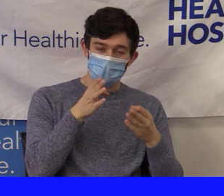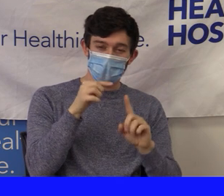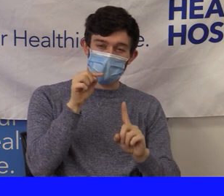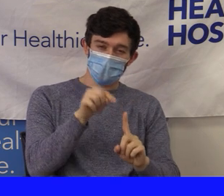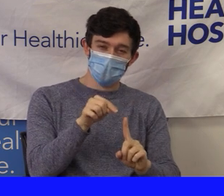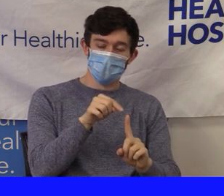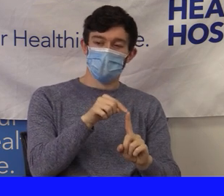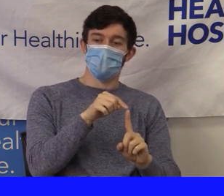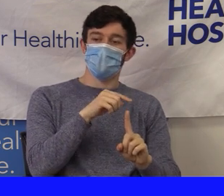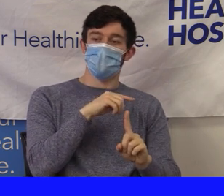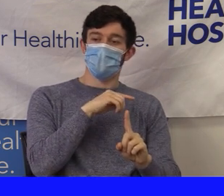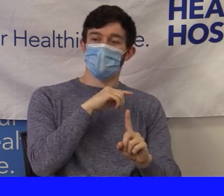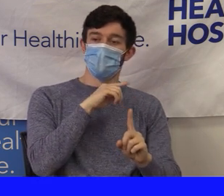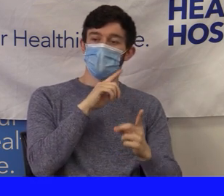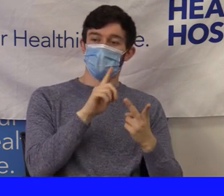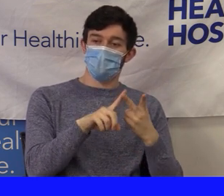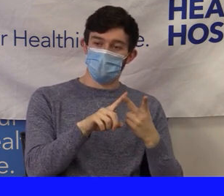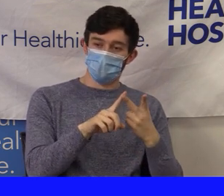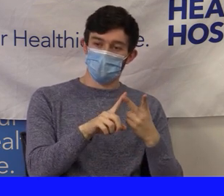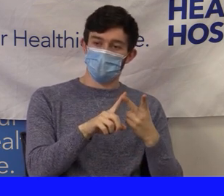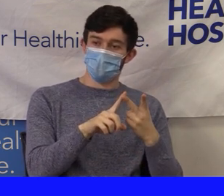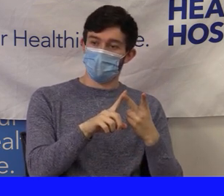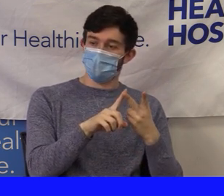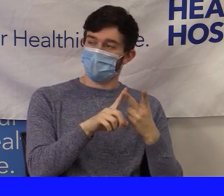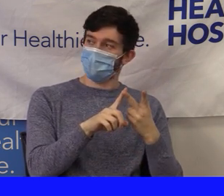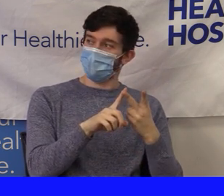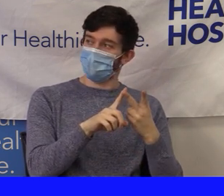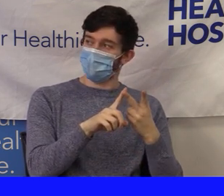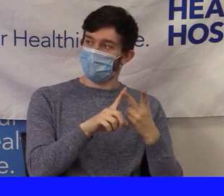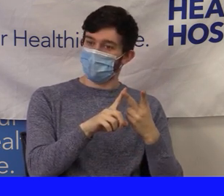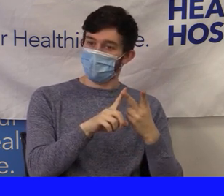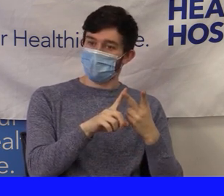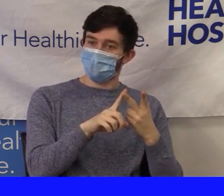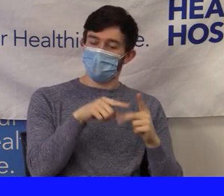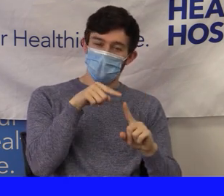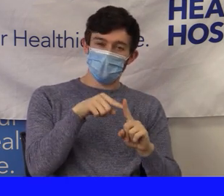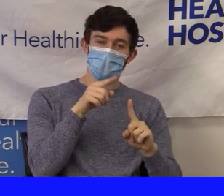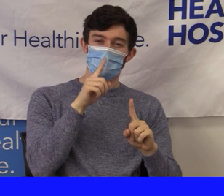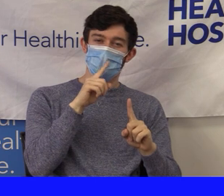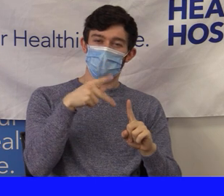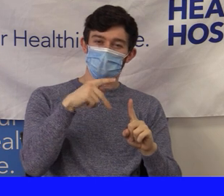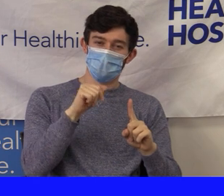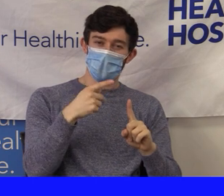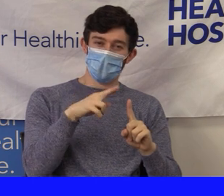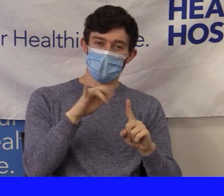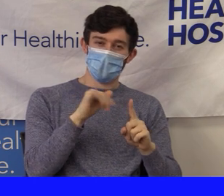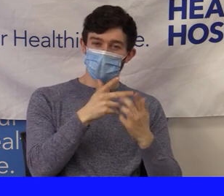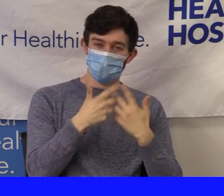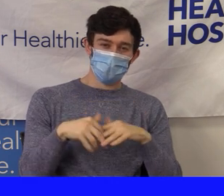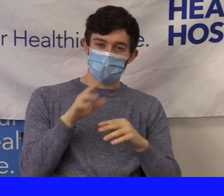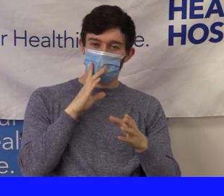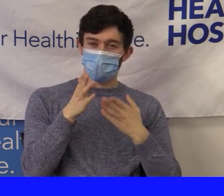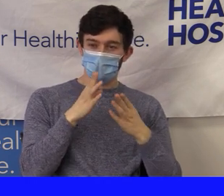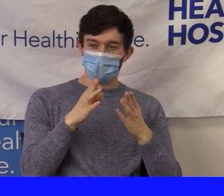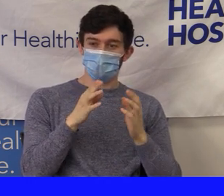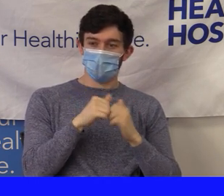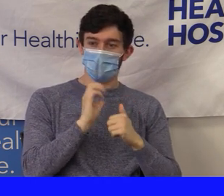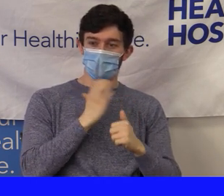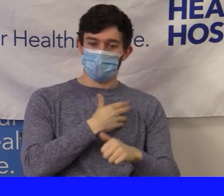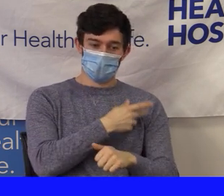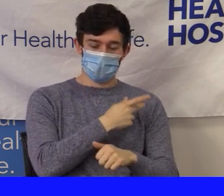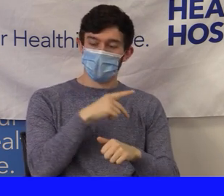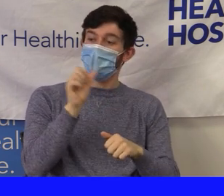the physicians that serve your patients. Is that correct? In the correctional services. Correct. We hire